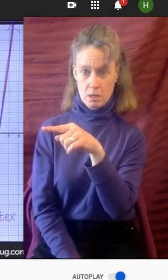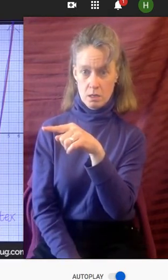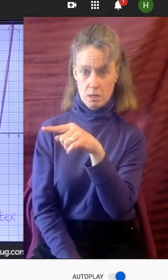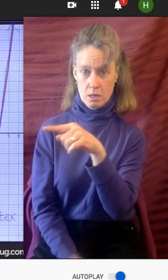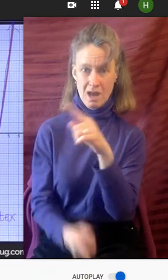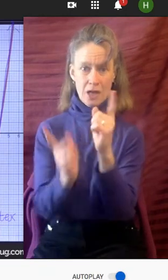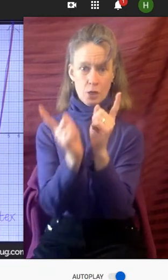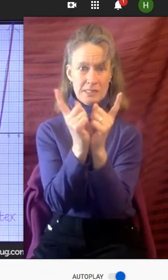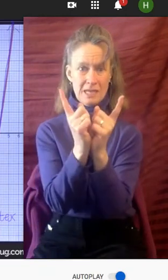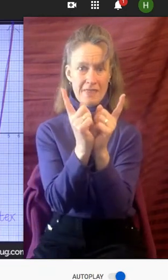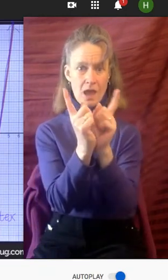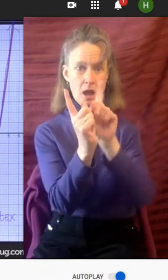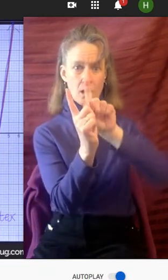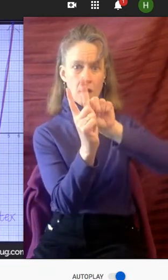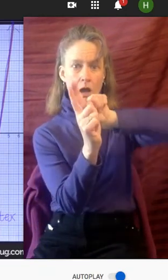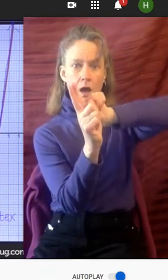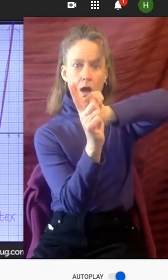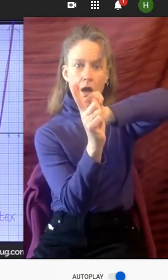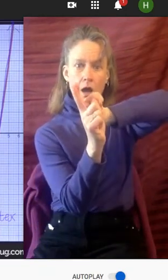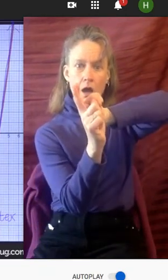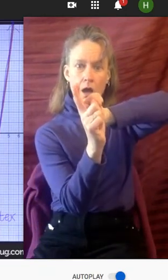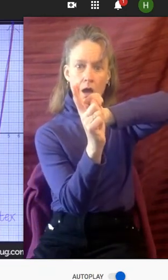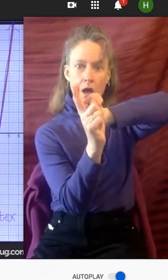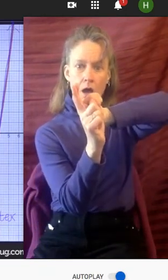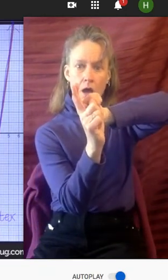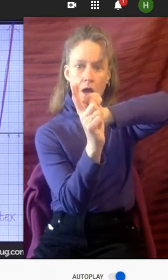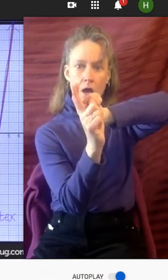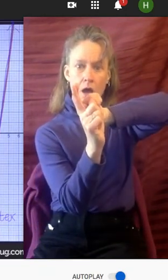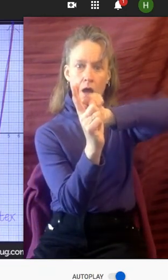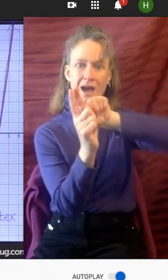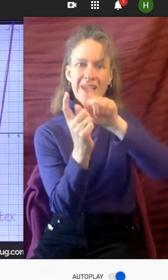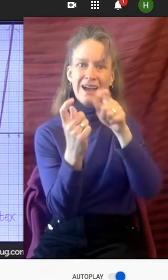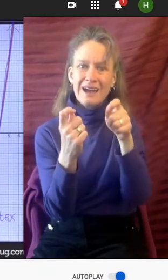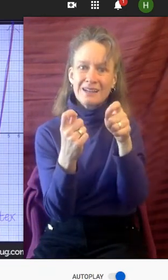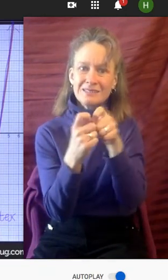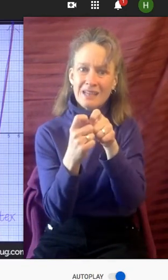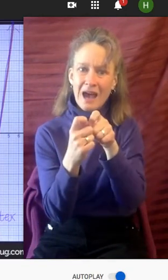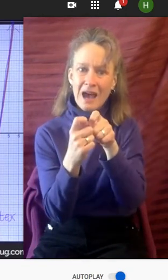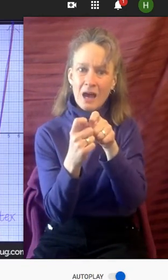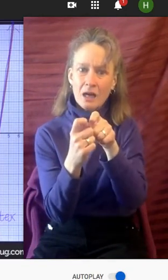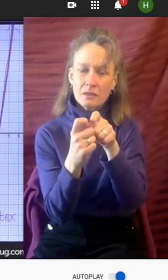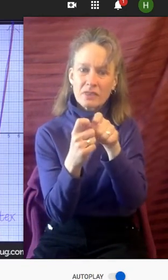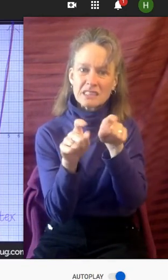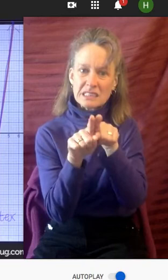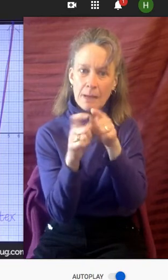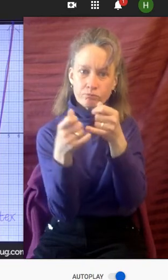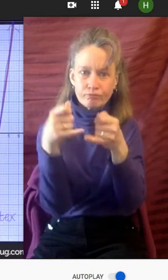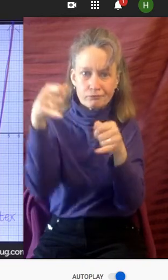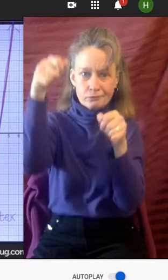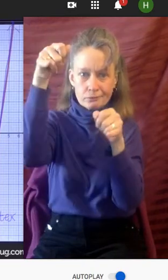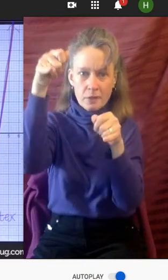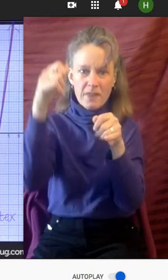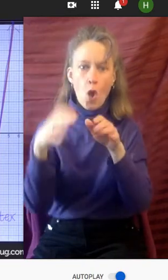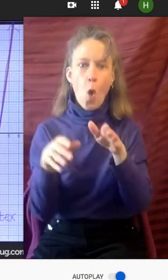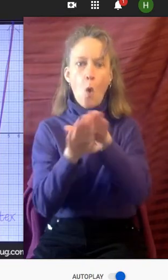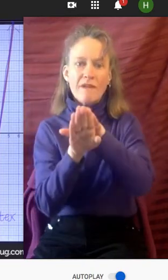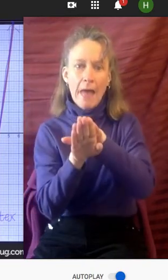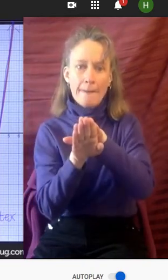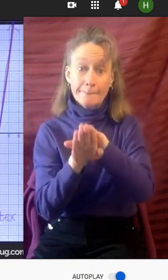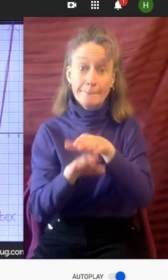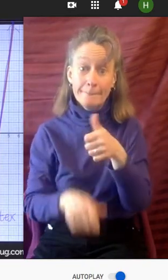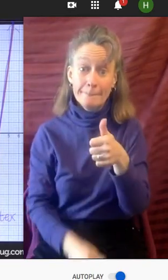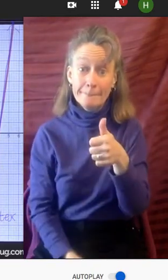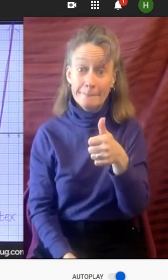Can you see that? The two halves of the parabola completely overlap each other. Yeah?